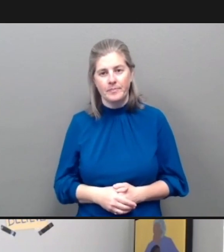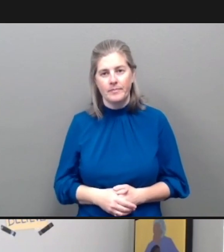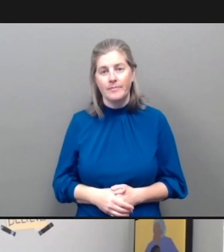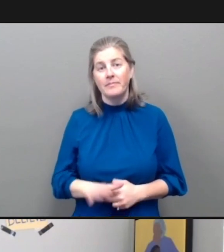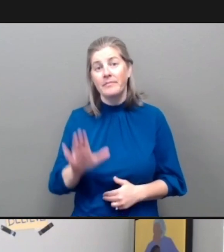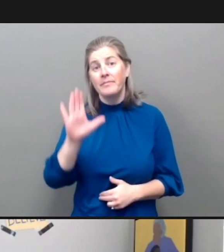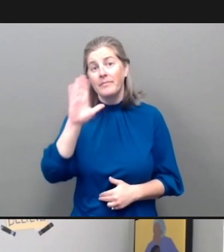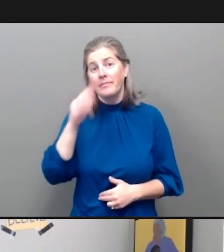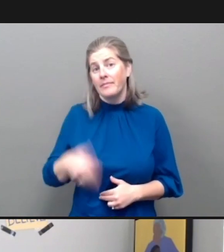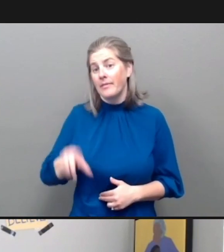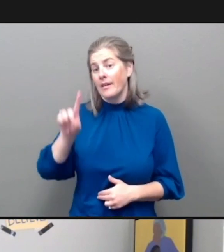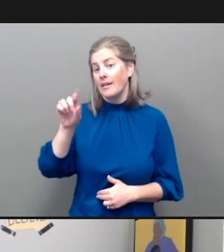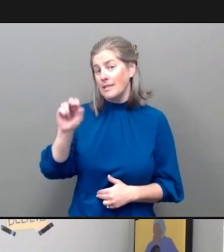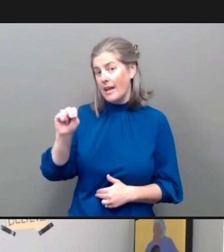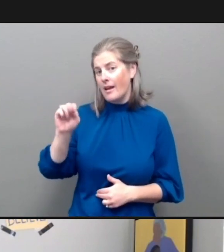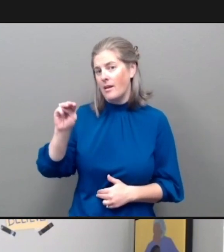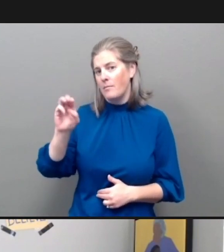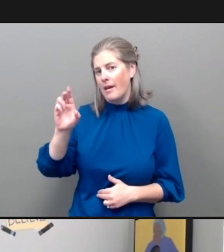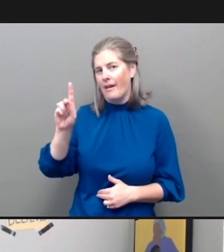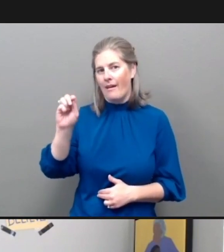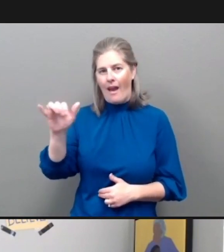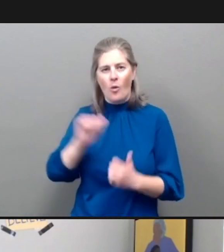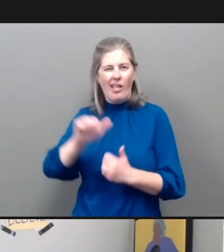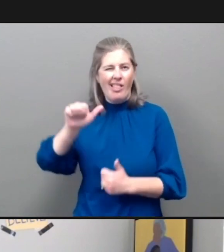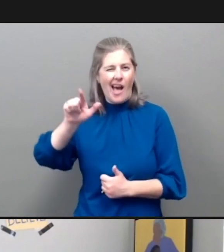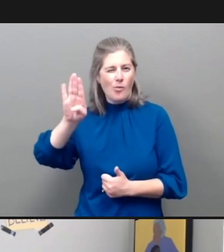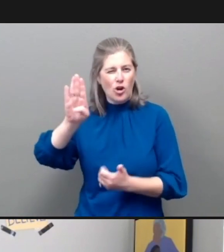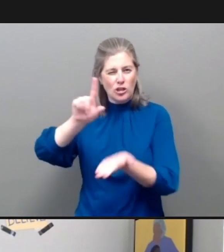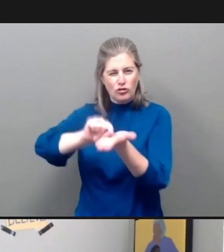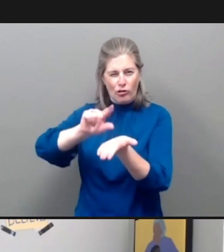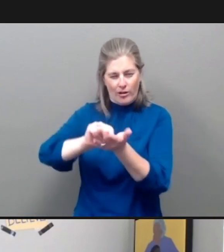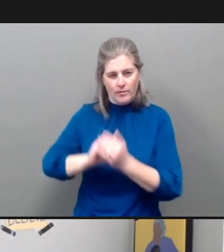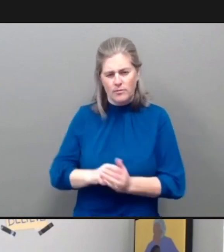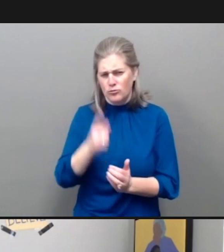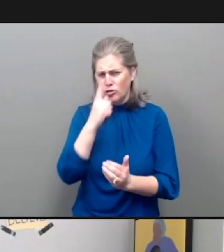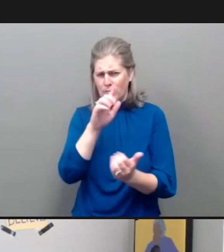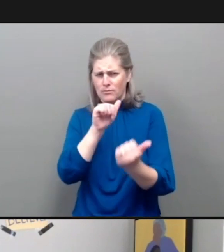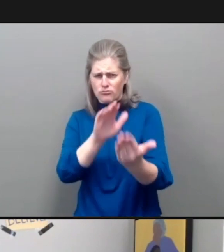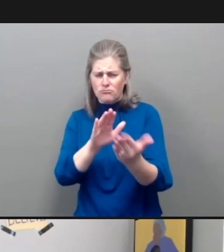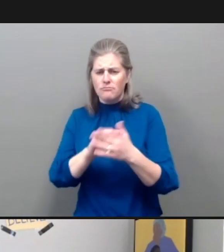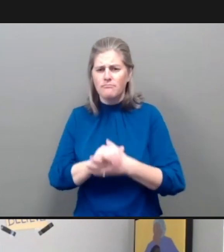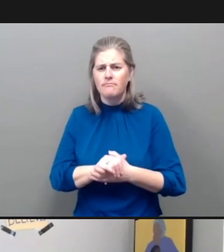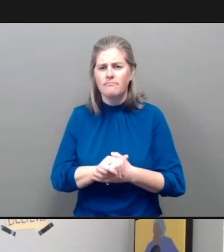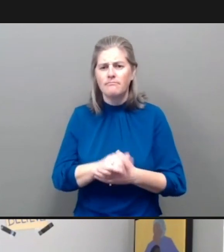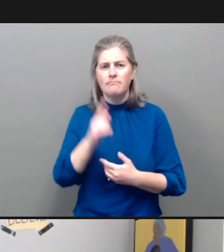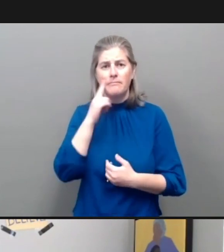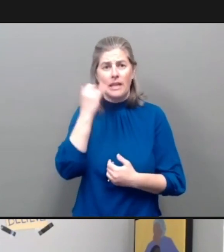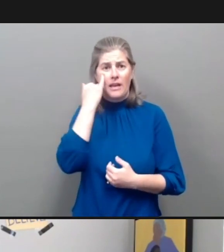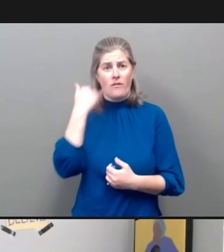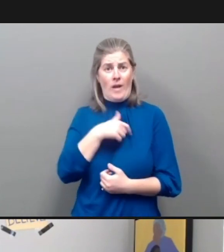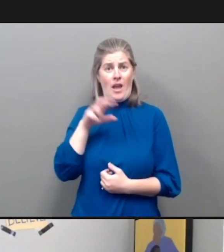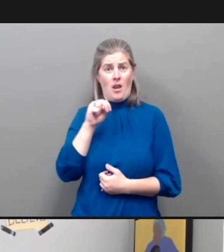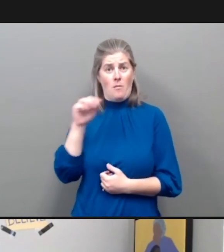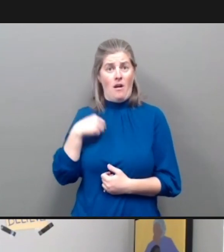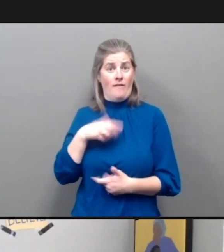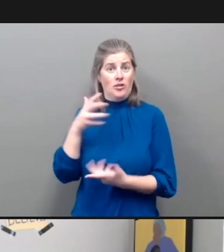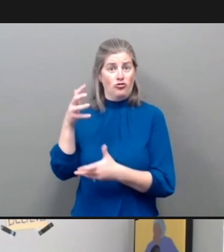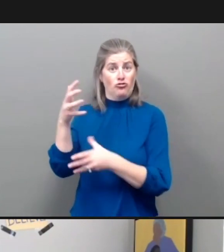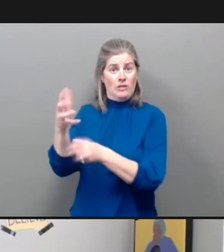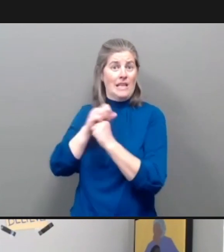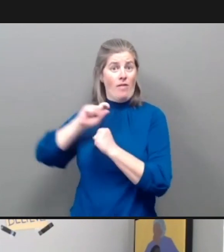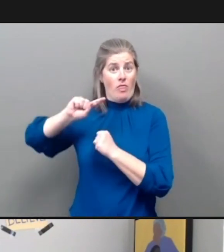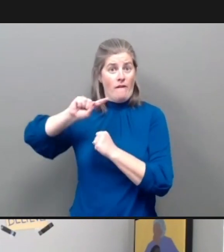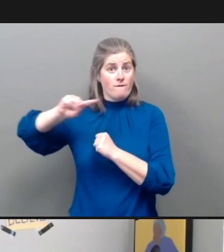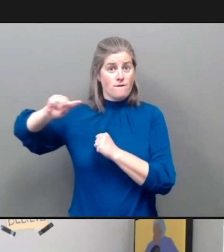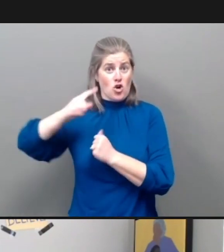Hi, this is Dan Mckee with the Albuquerque Journal. Can you address whether New Mexico has received its first shipment